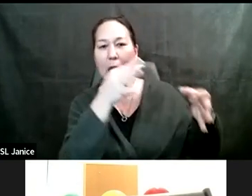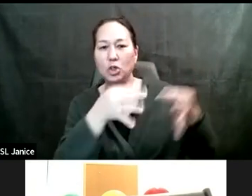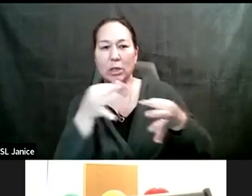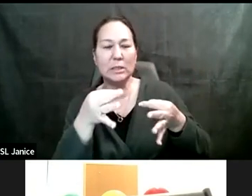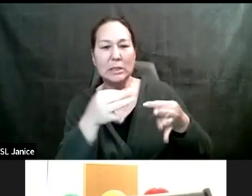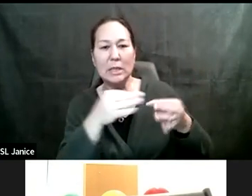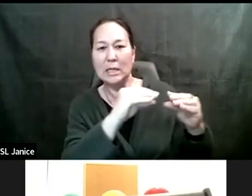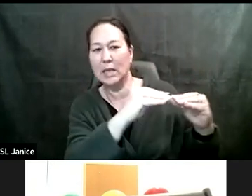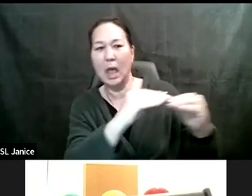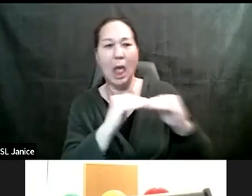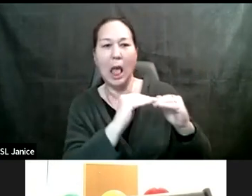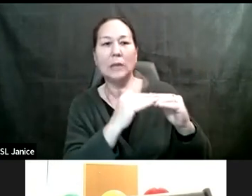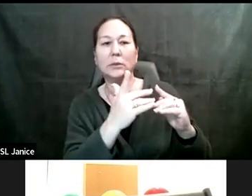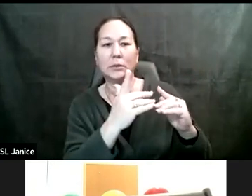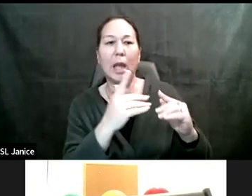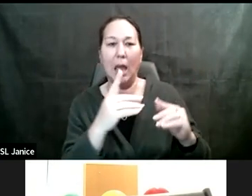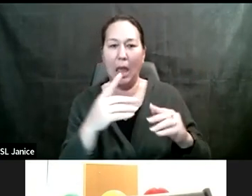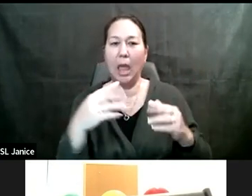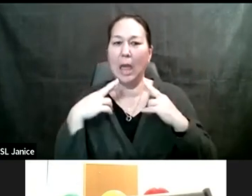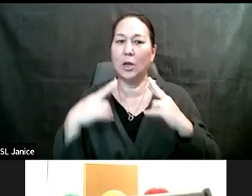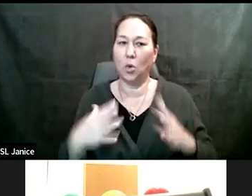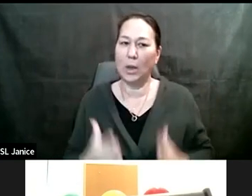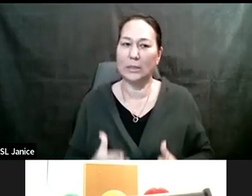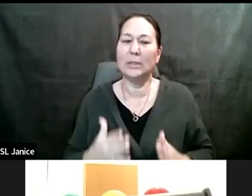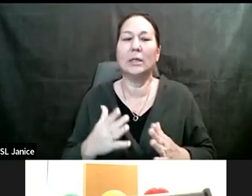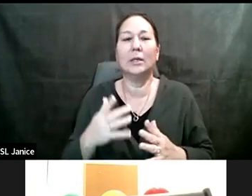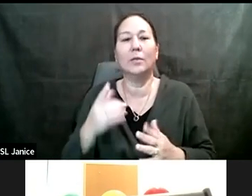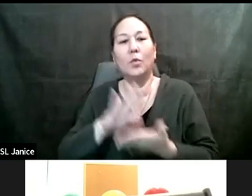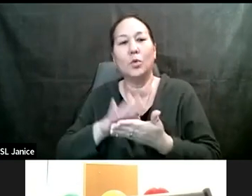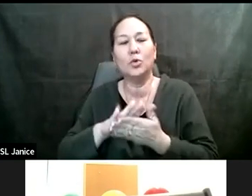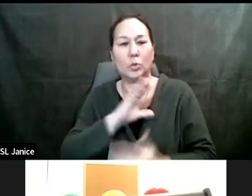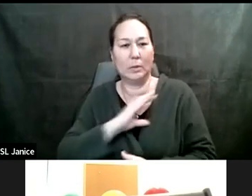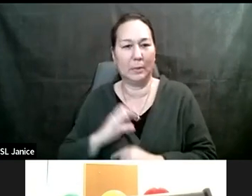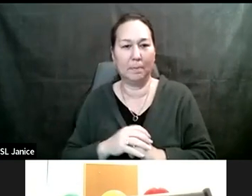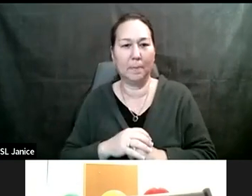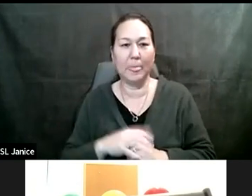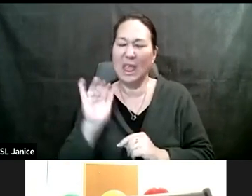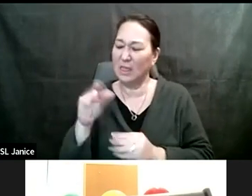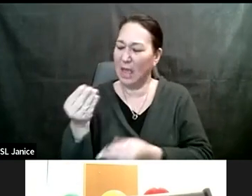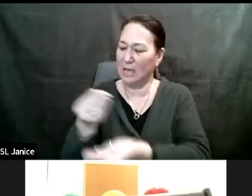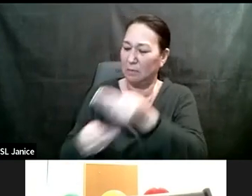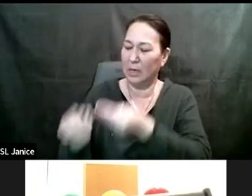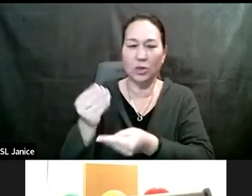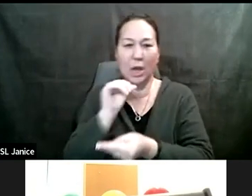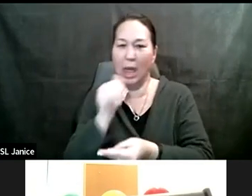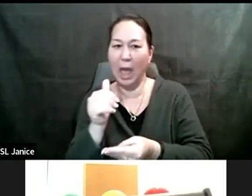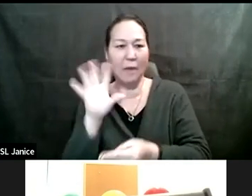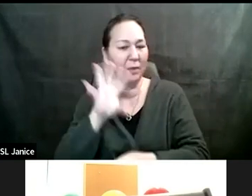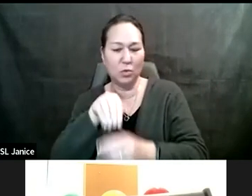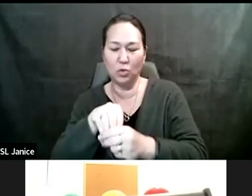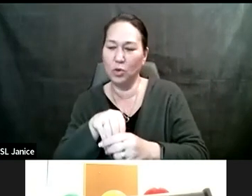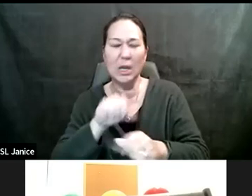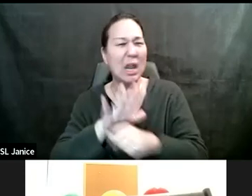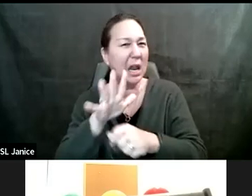questions and Cavalier comments about closing schools and budgets that do not have details the budget presentations have not included enough